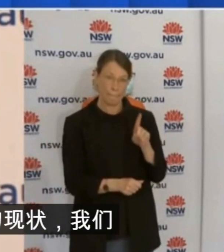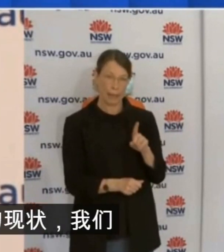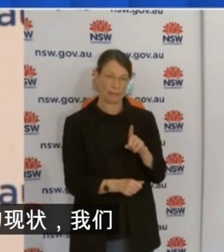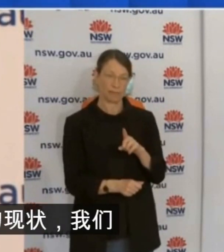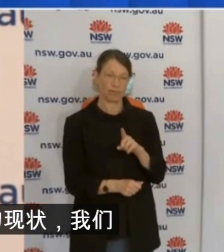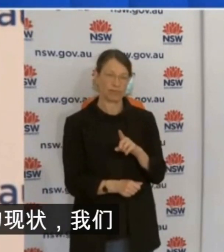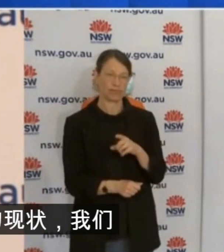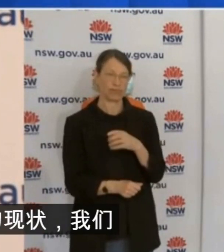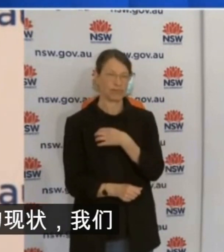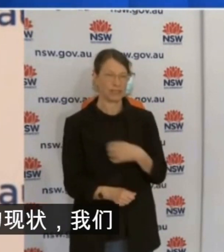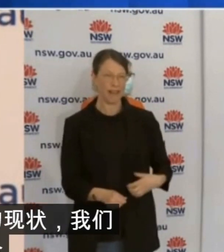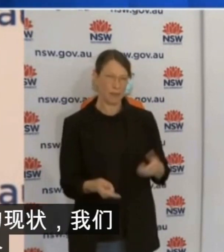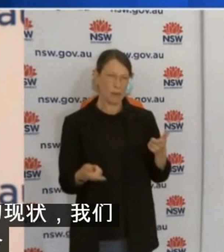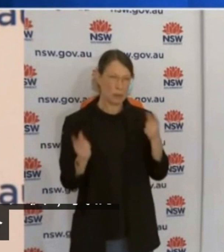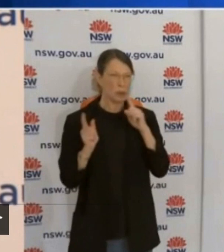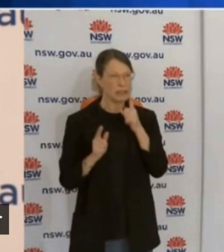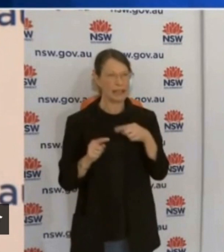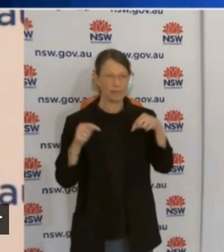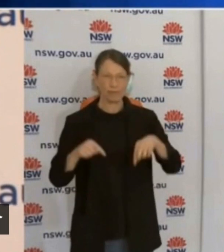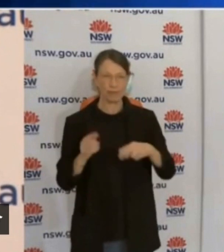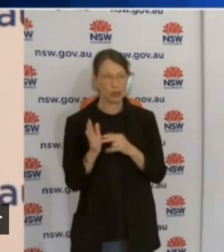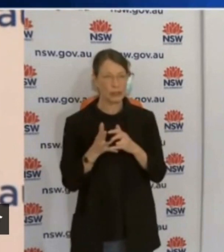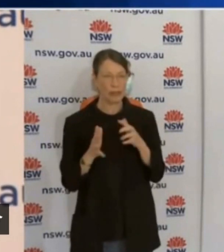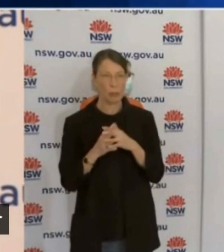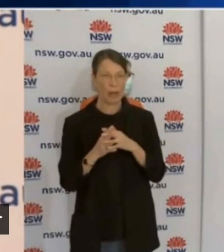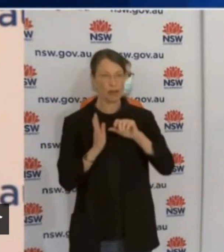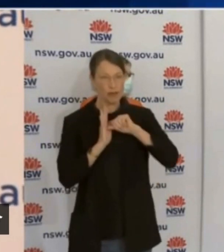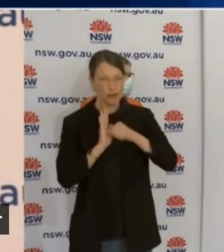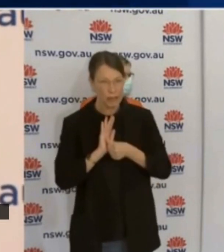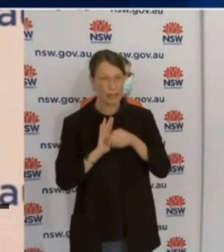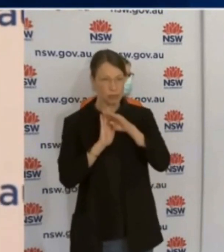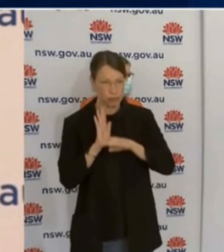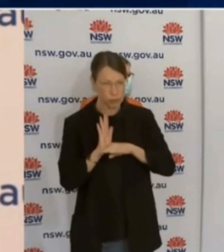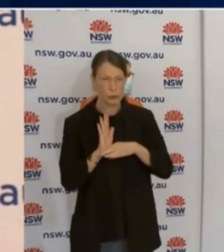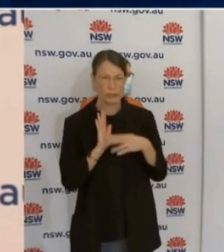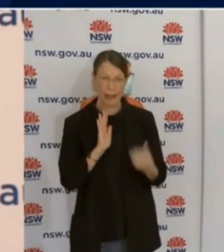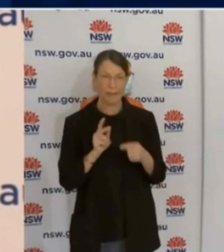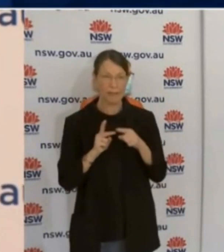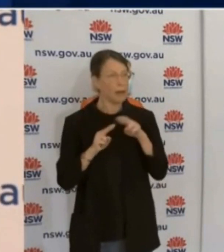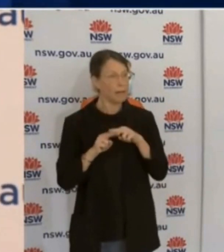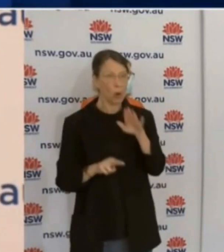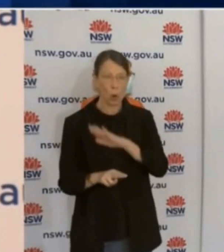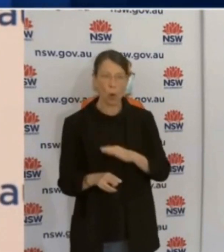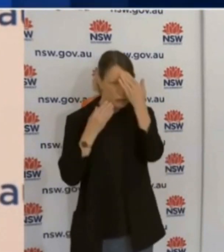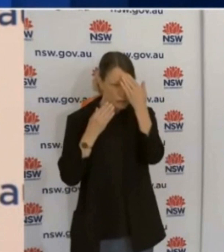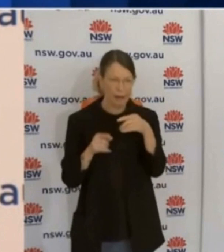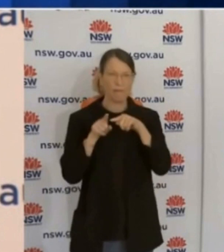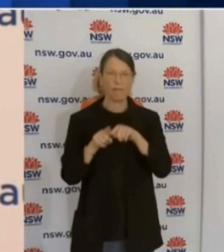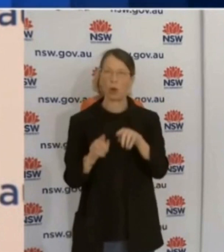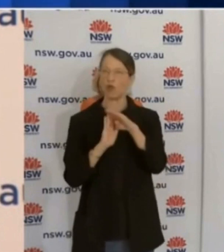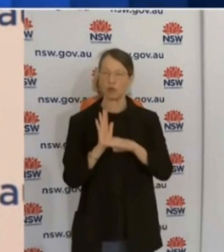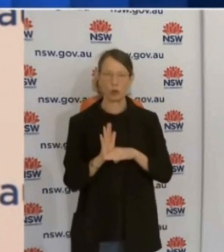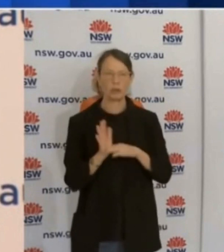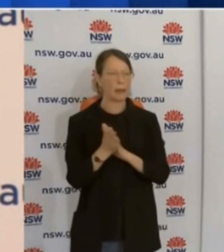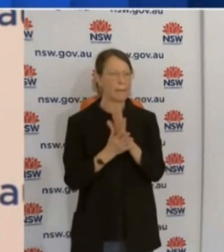of orders in New South Wales. If people just stuck with what they were asked to do, this Delta virus would be finding itself being